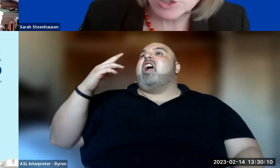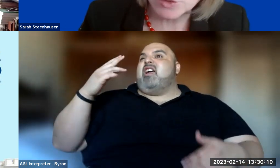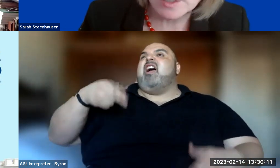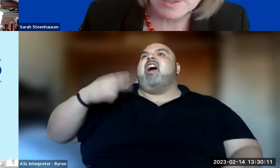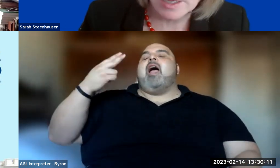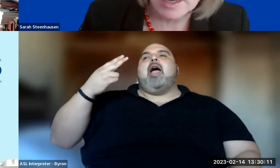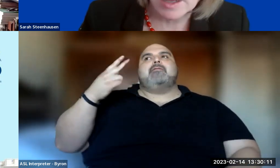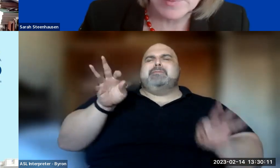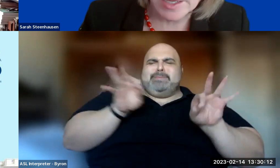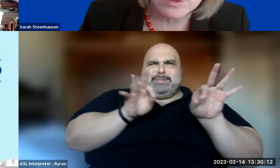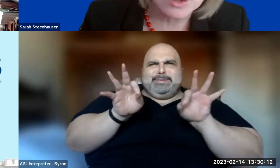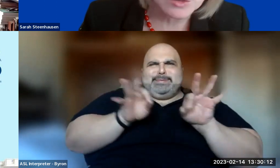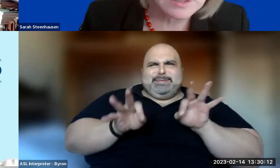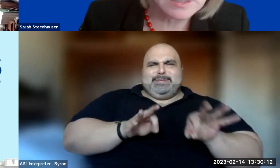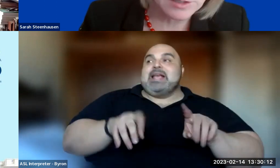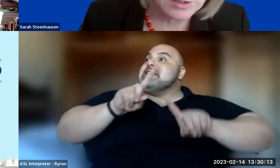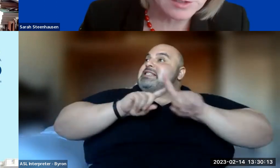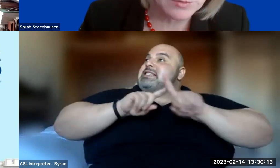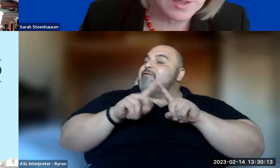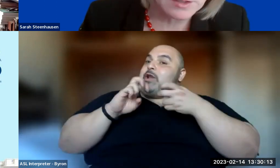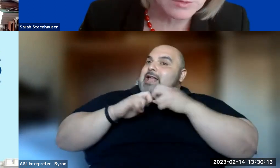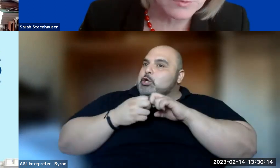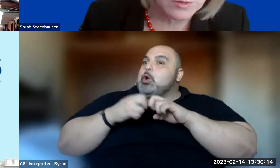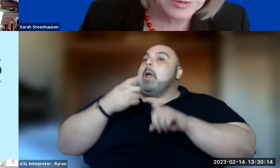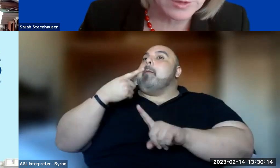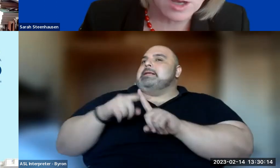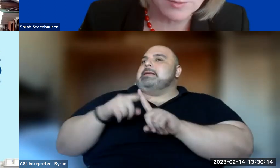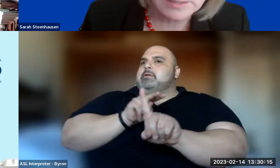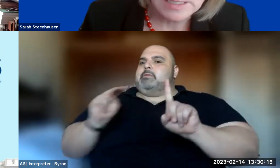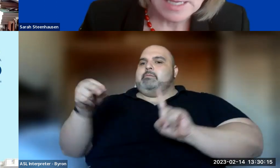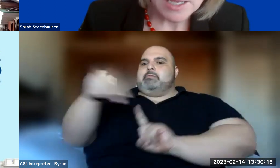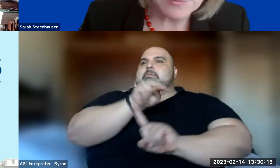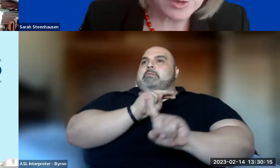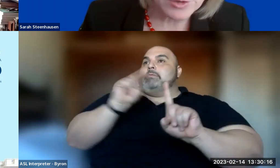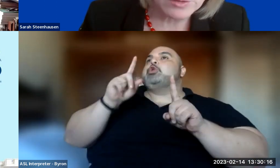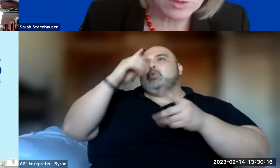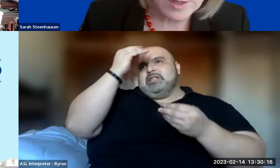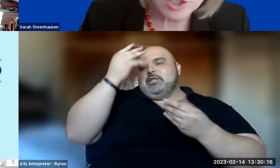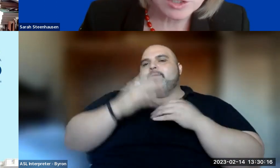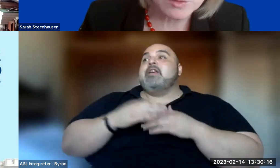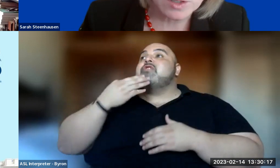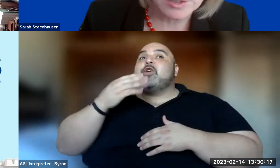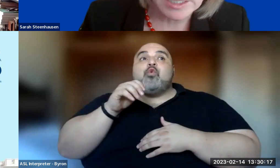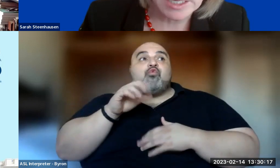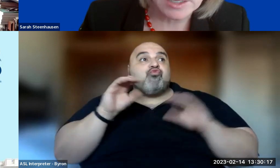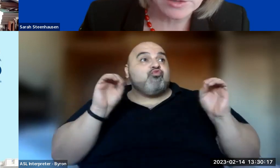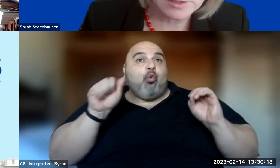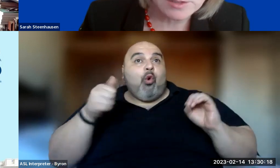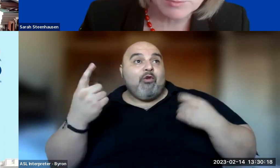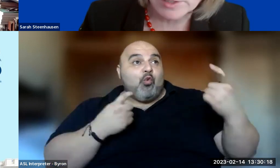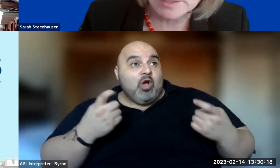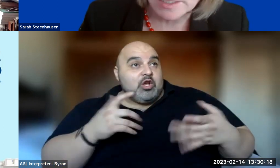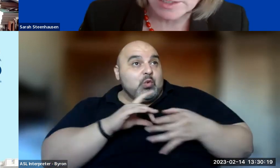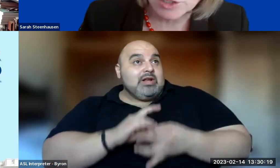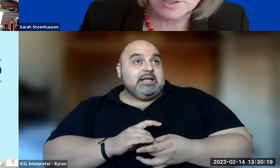different issues and angles to consider. So thank you for your comments. if there are no other questions regarding